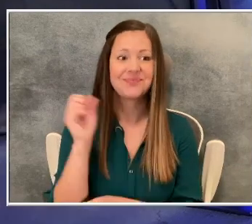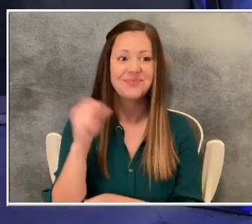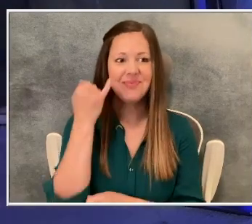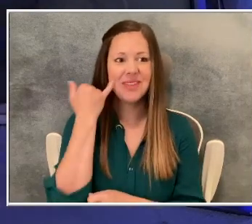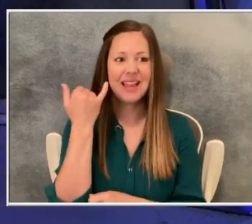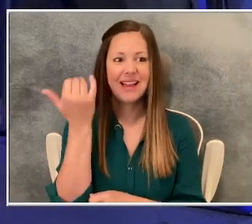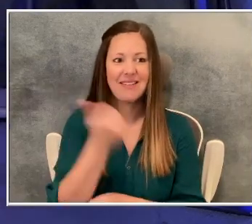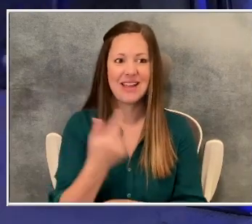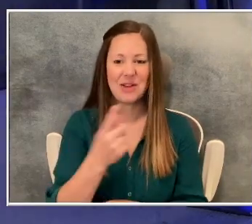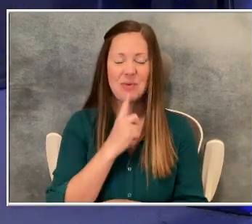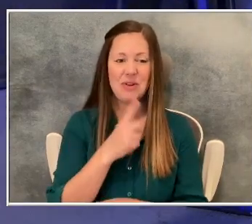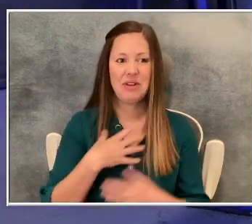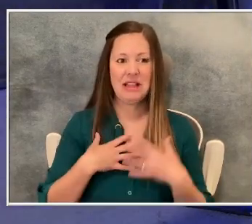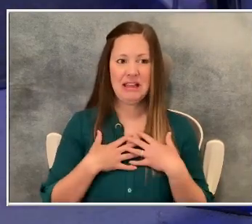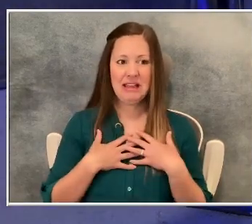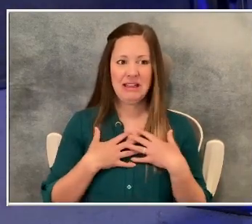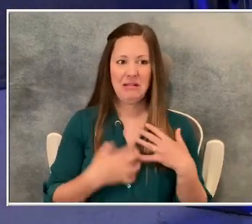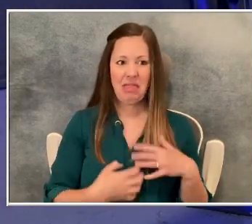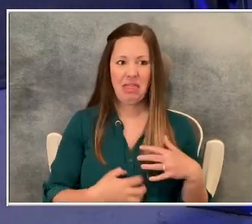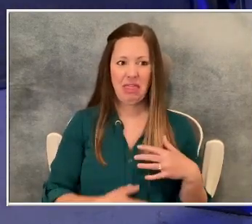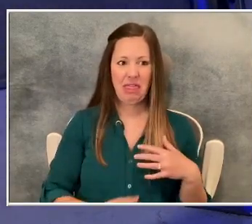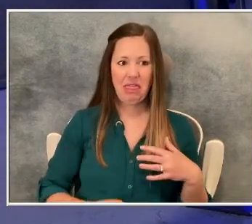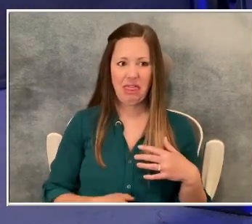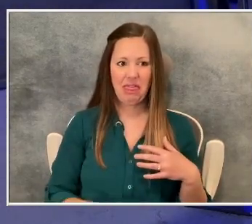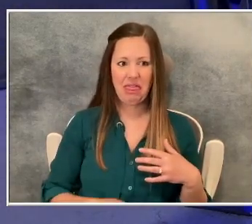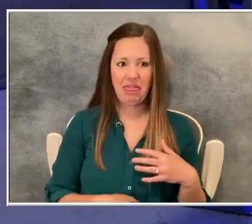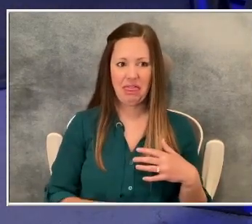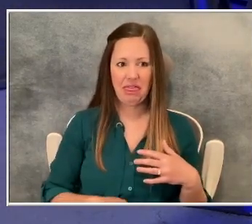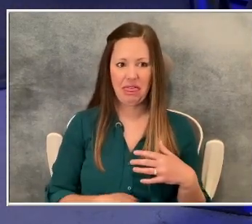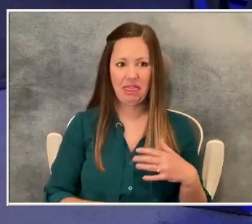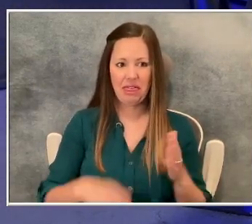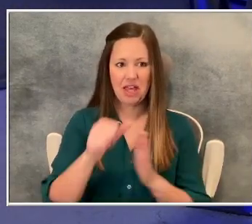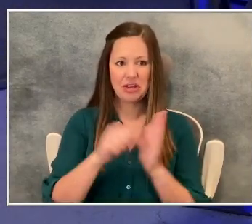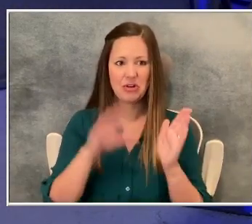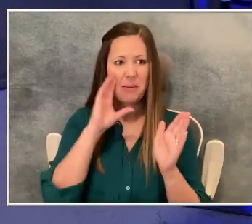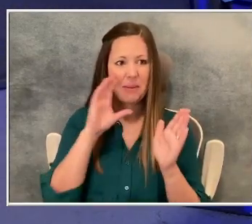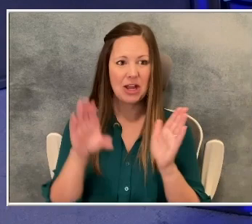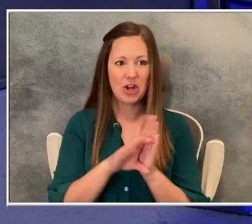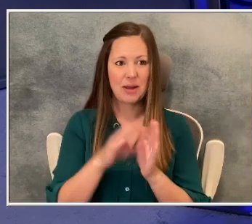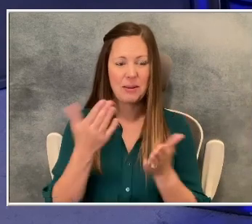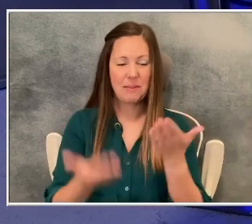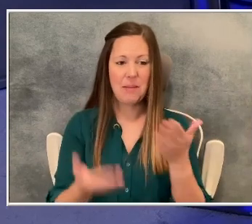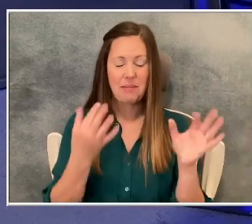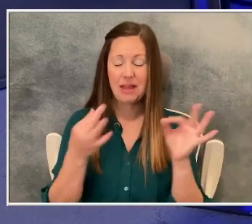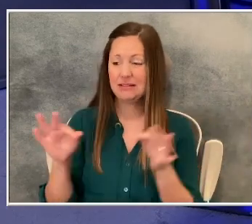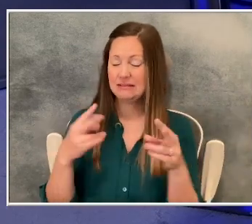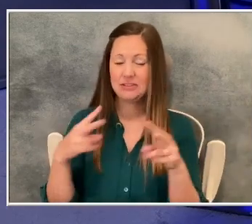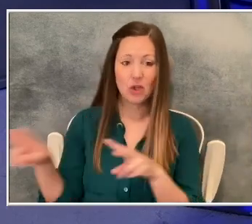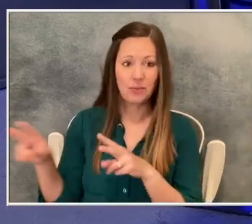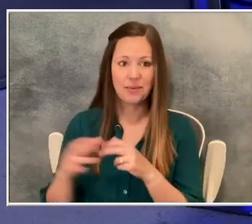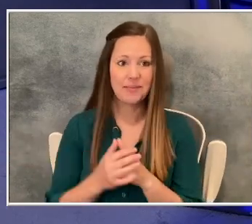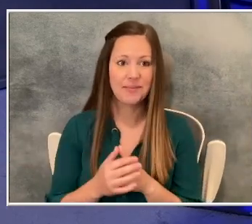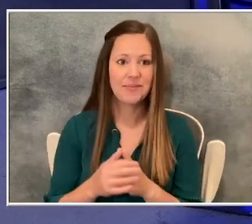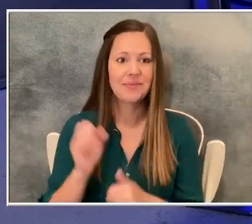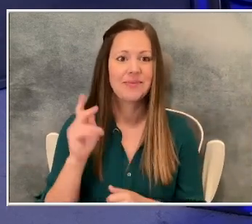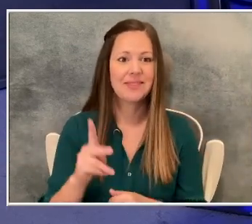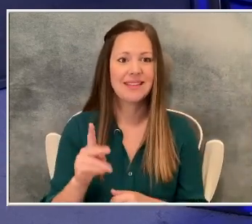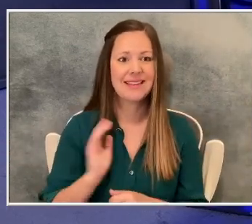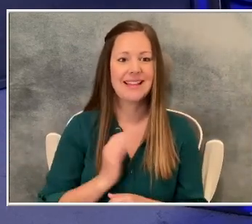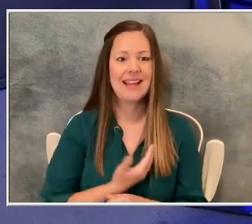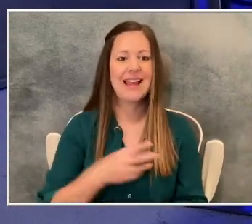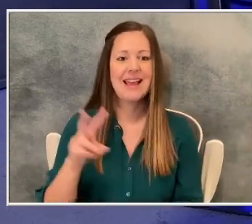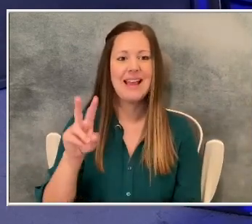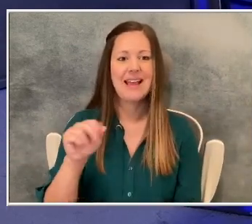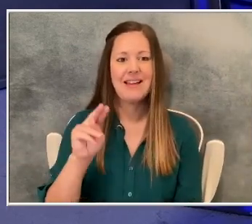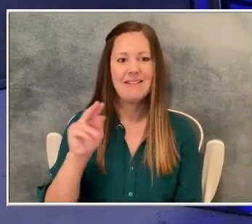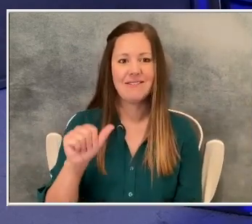about surgical pictures, now's a good time to look away for a little bit here while we describe this. And our own Vanna White is right here to help us demonstrate what